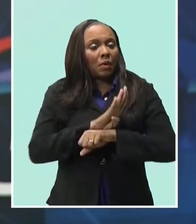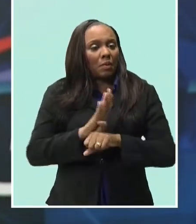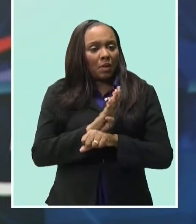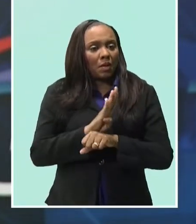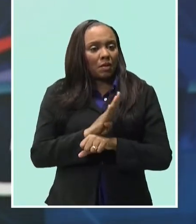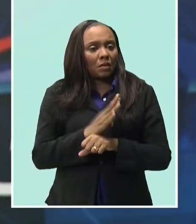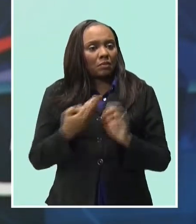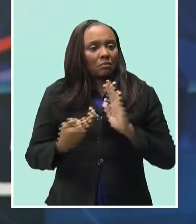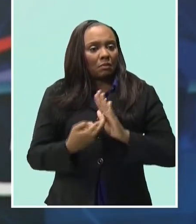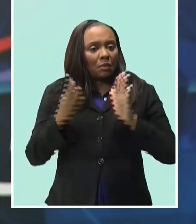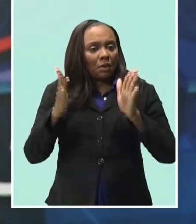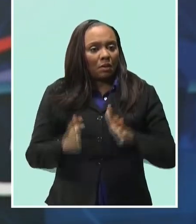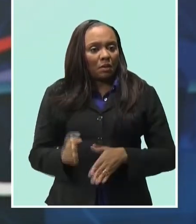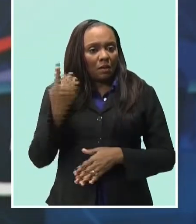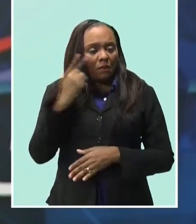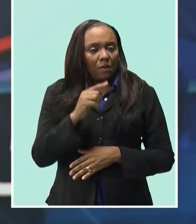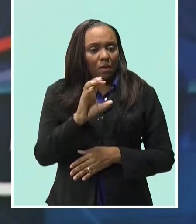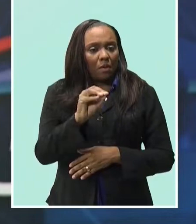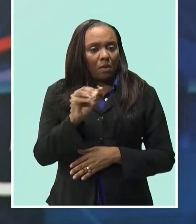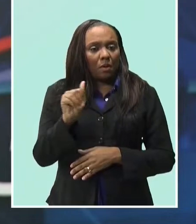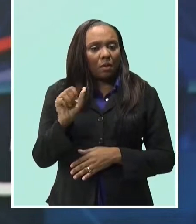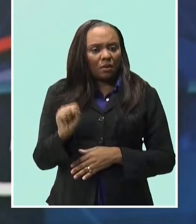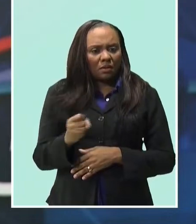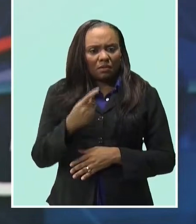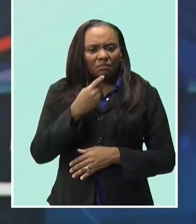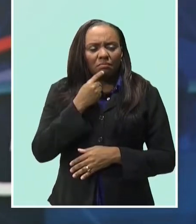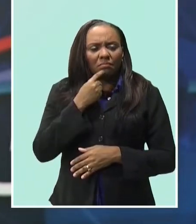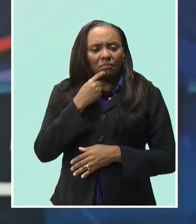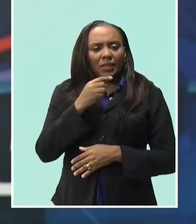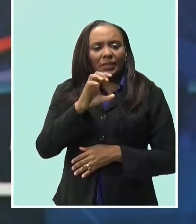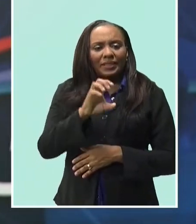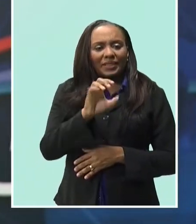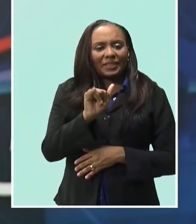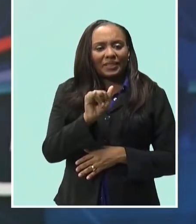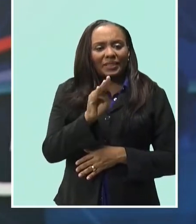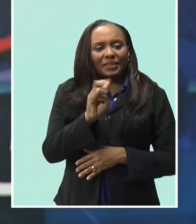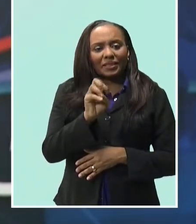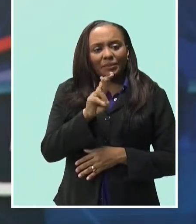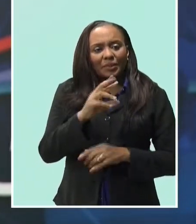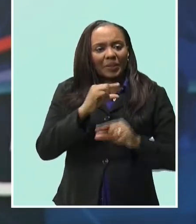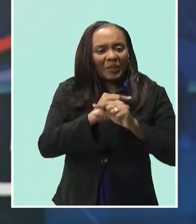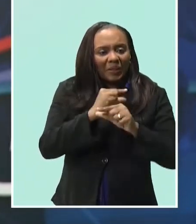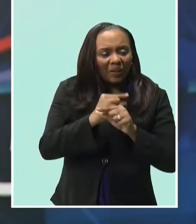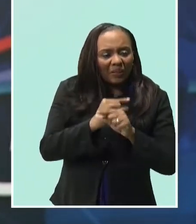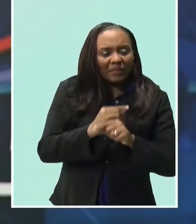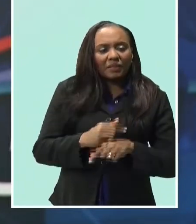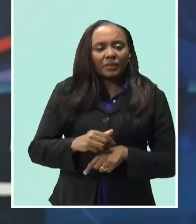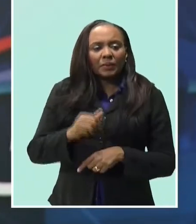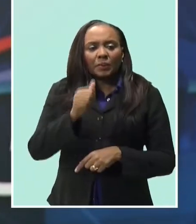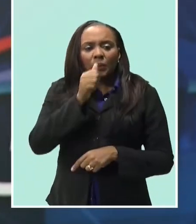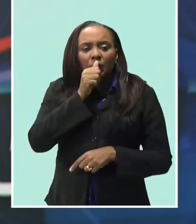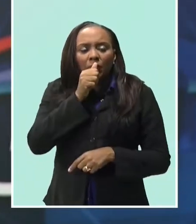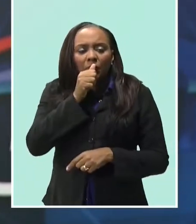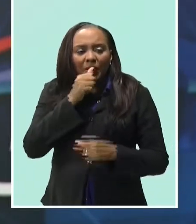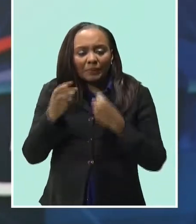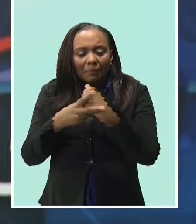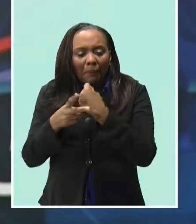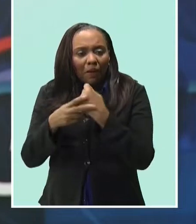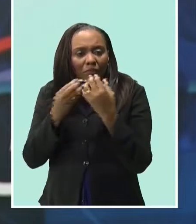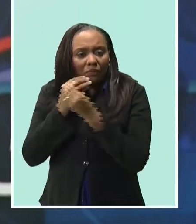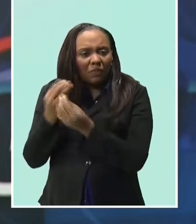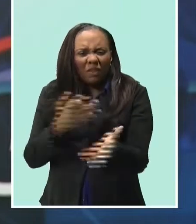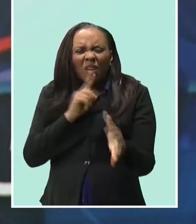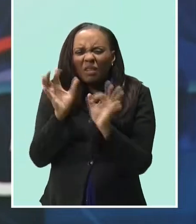Organization of American States, Ambassador Noel Lynch, sees cybersecurity, artificial intelligence, privacy, and preservation of data as